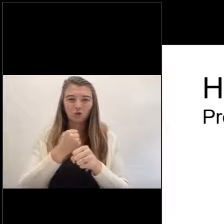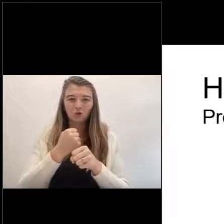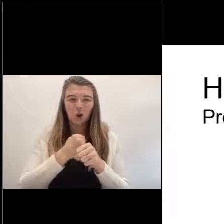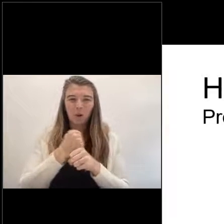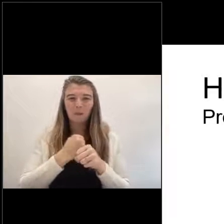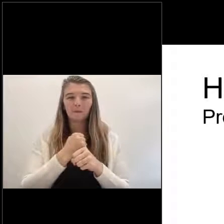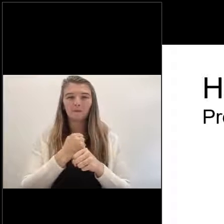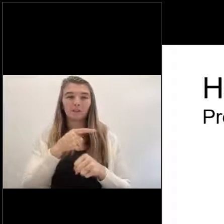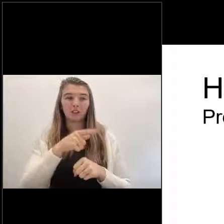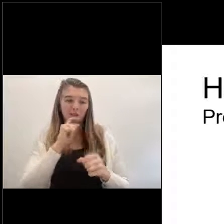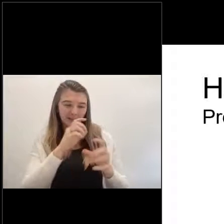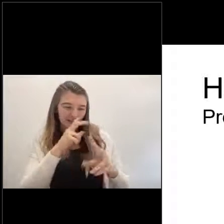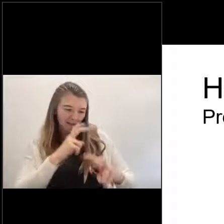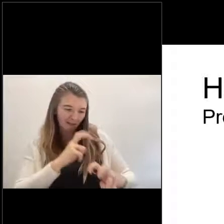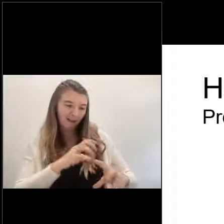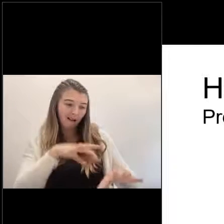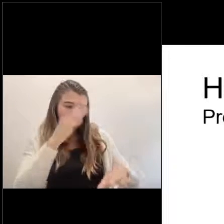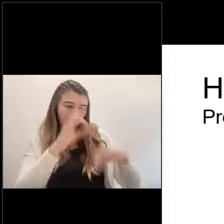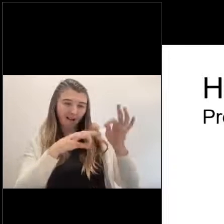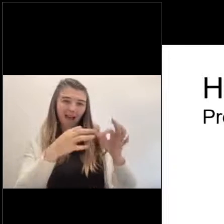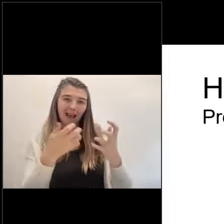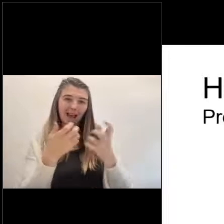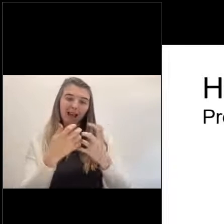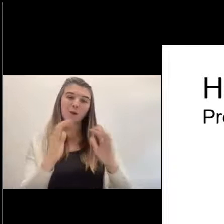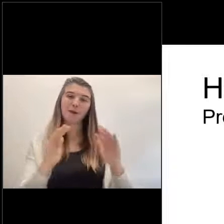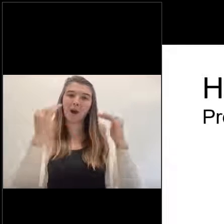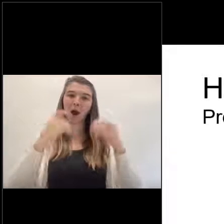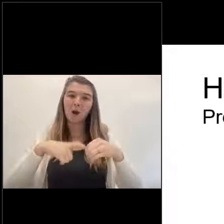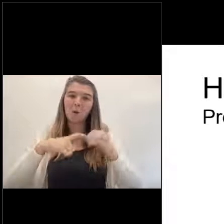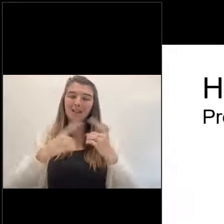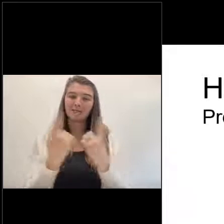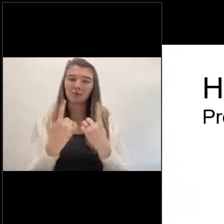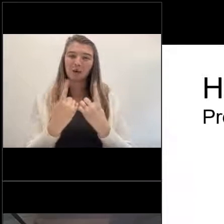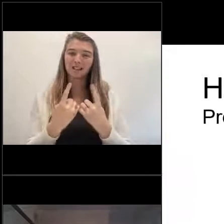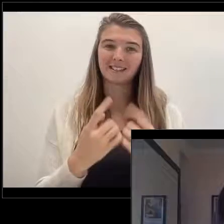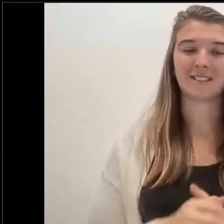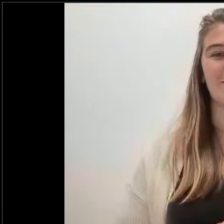products. So, without much further ado, over to you, Tanya.